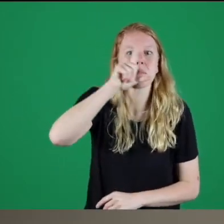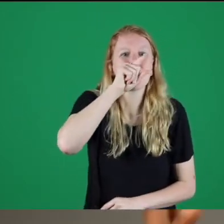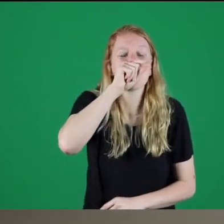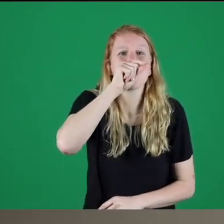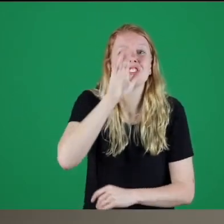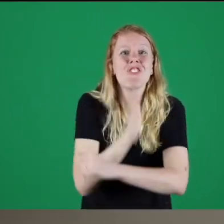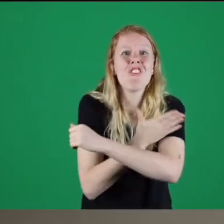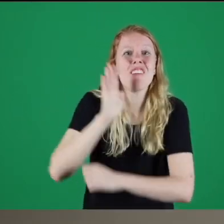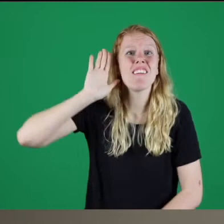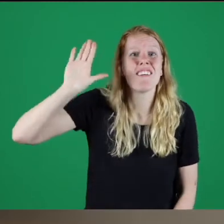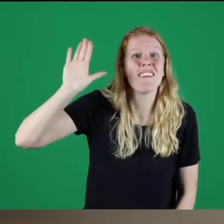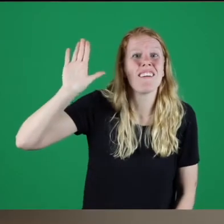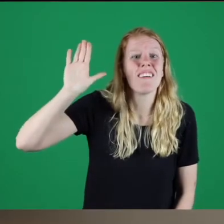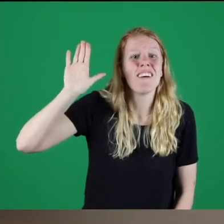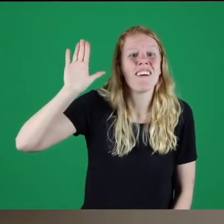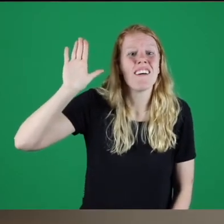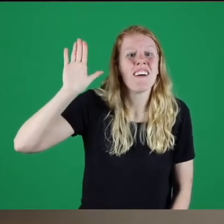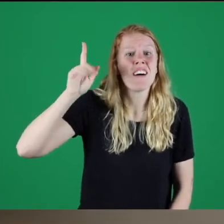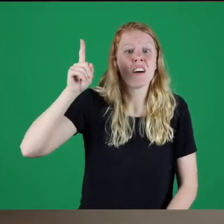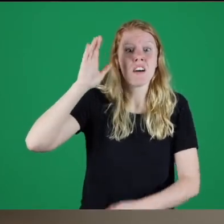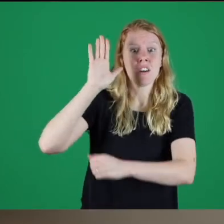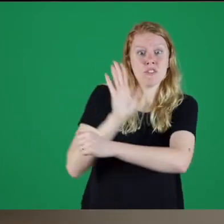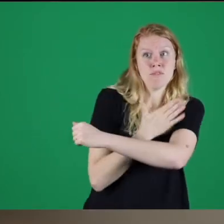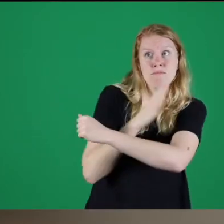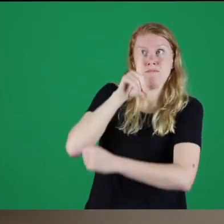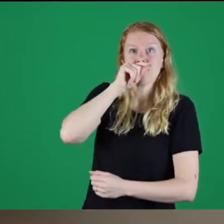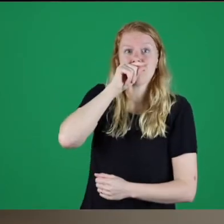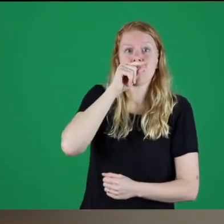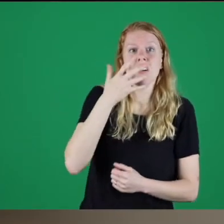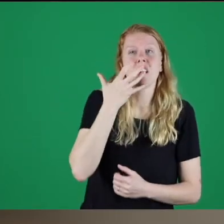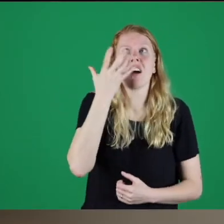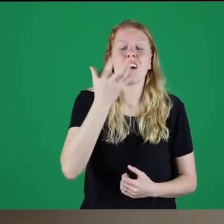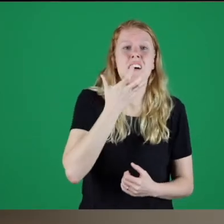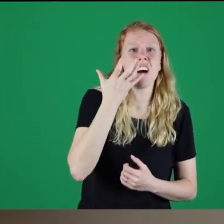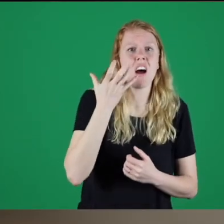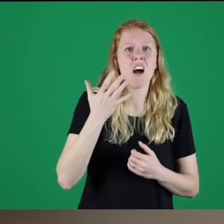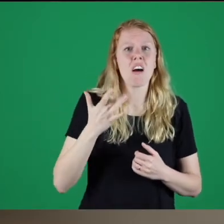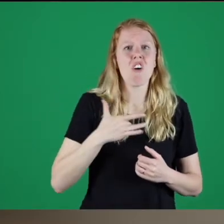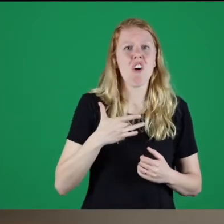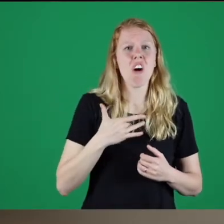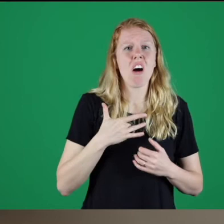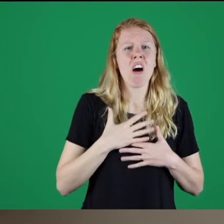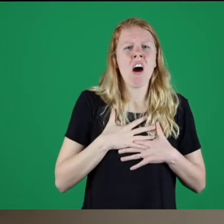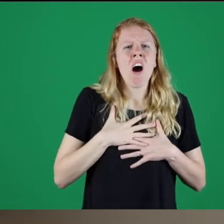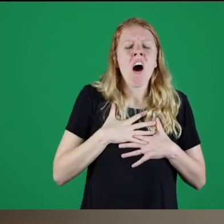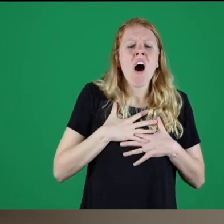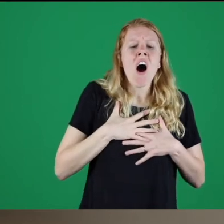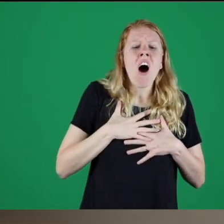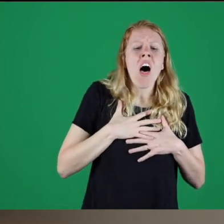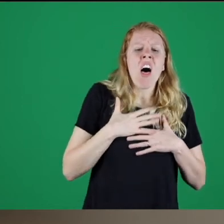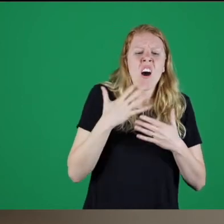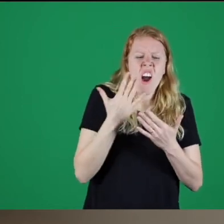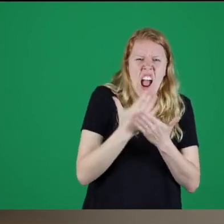was the song of the bird. Every time the bird sang, the strong men's hearts would grow bigger, their hands would grow weak. They